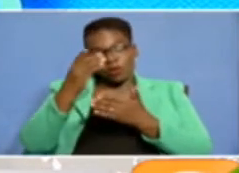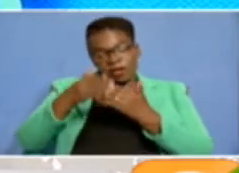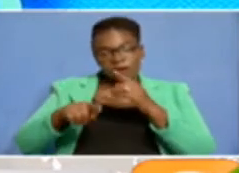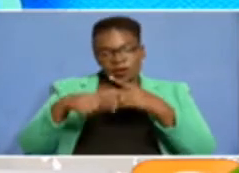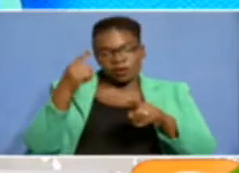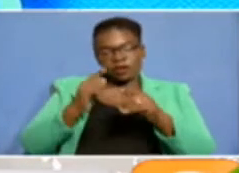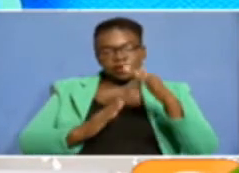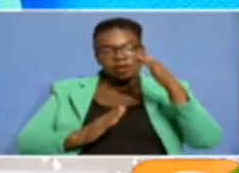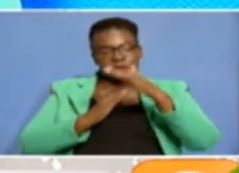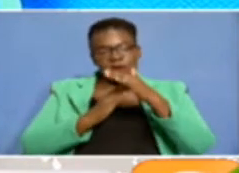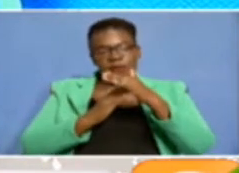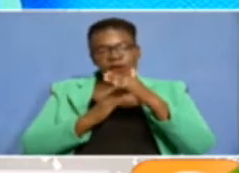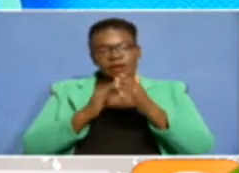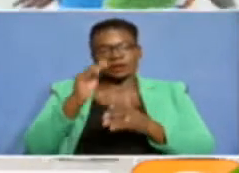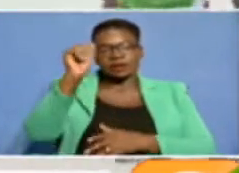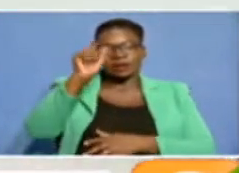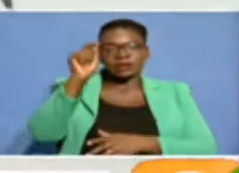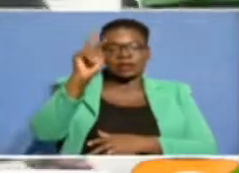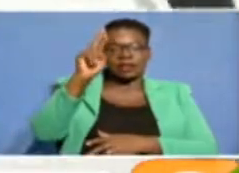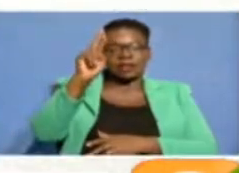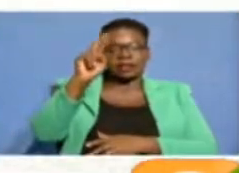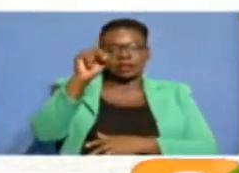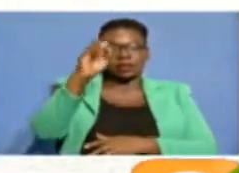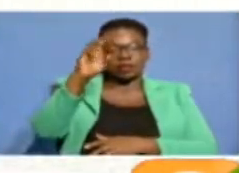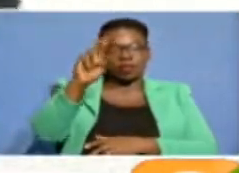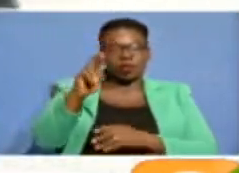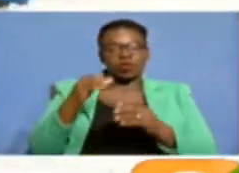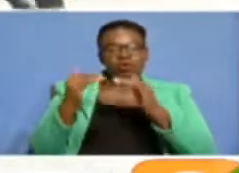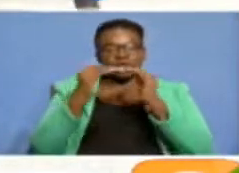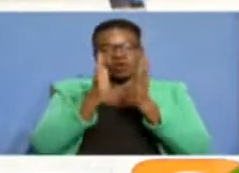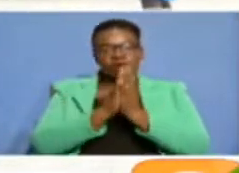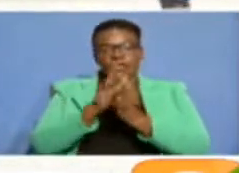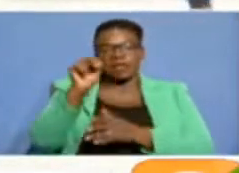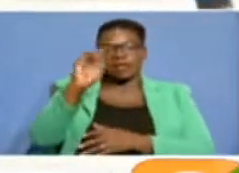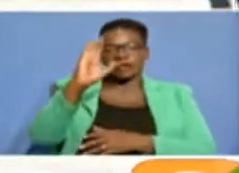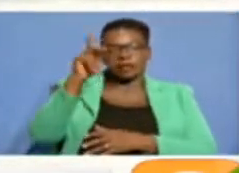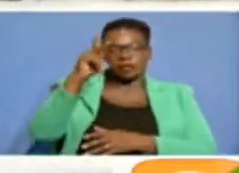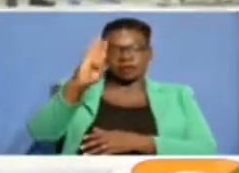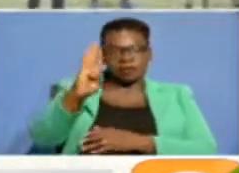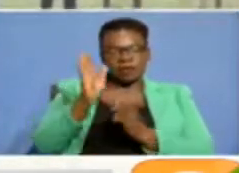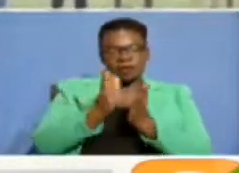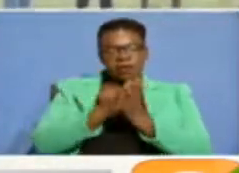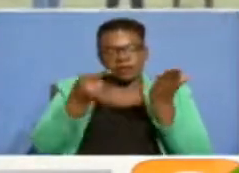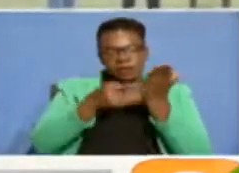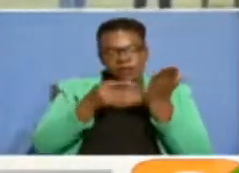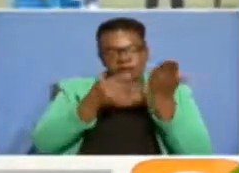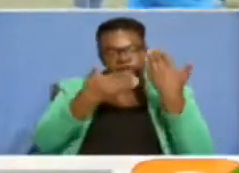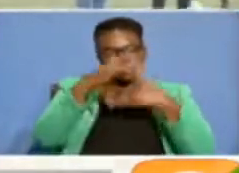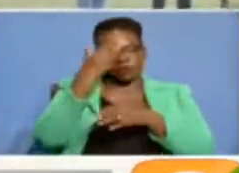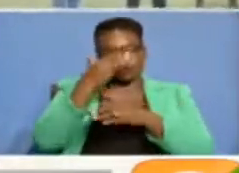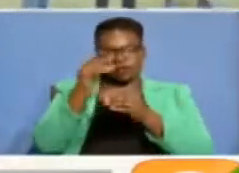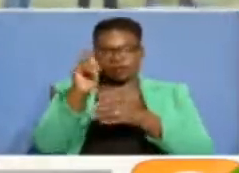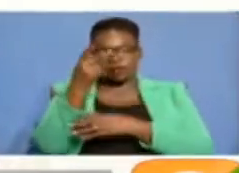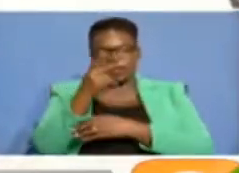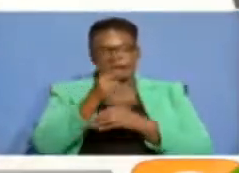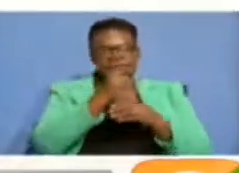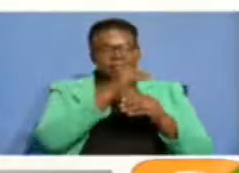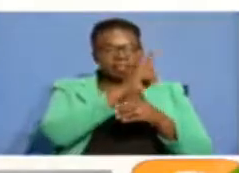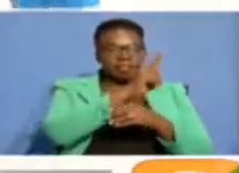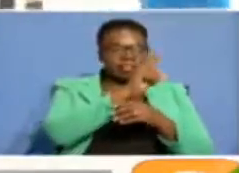league standings. Strathmore, who were tying on points with NCPB, thrashed Technical University of Kenya 30-10 before beating